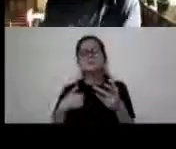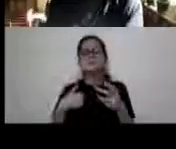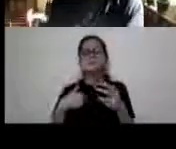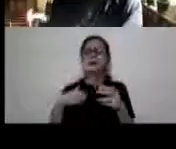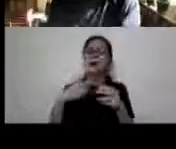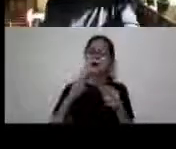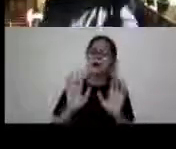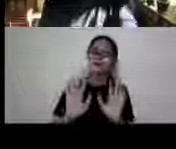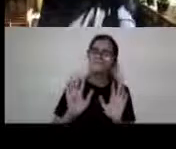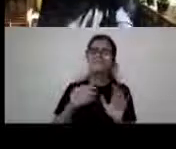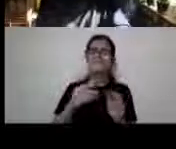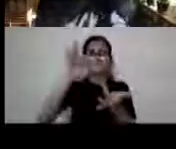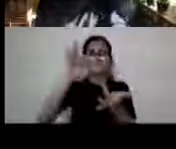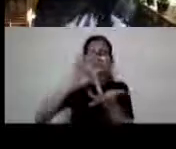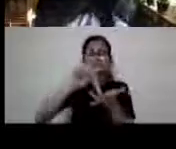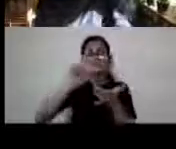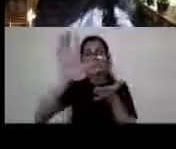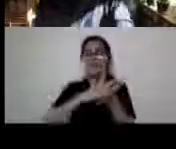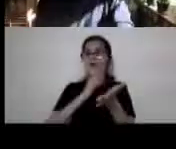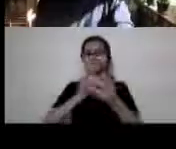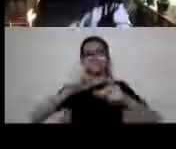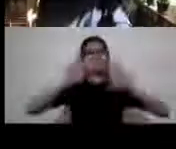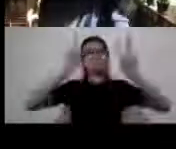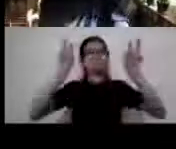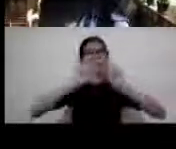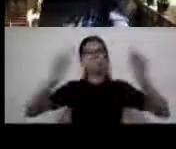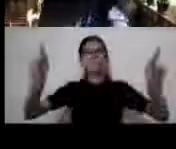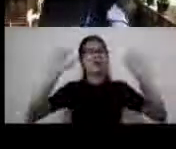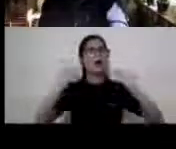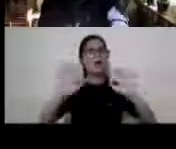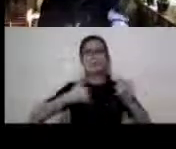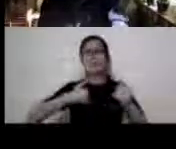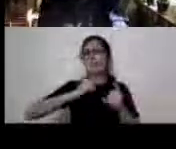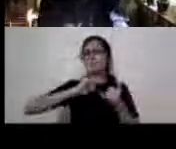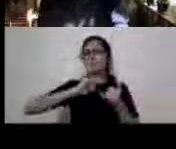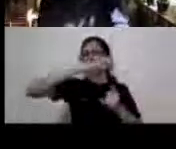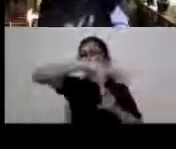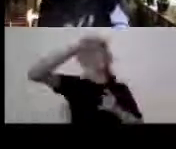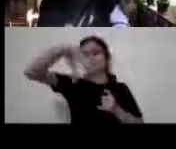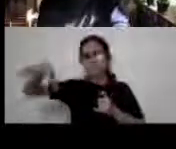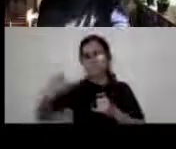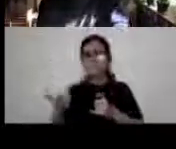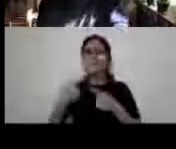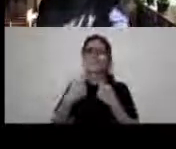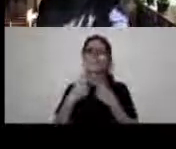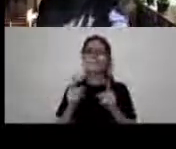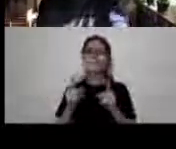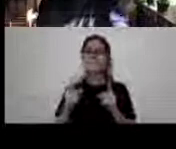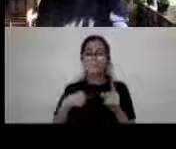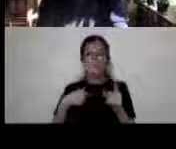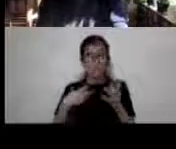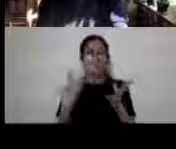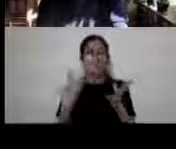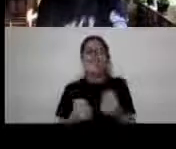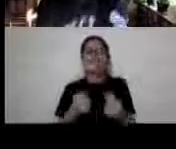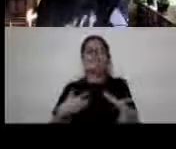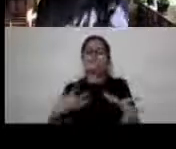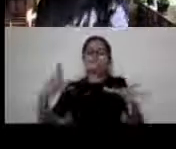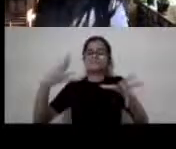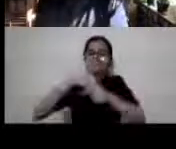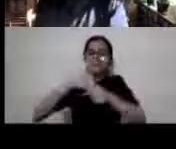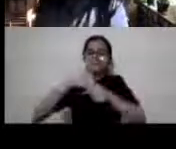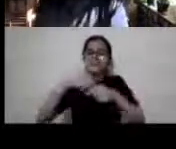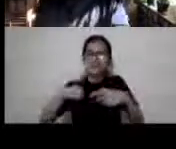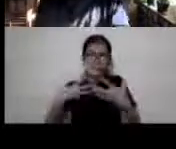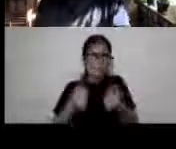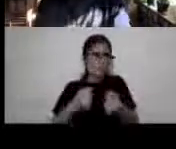of the central library of a state, we want to ensure, or actually we want to become the public